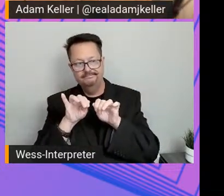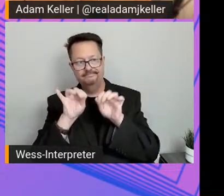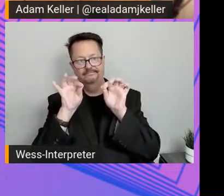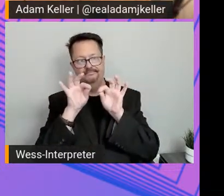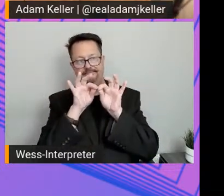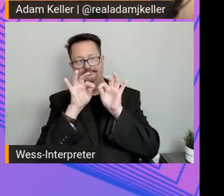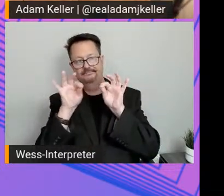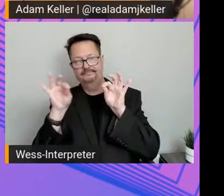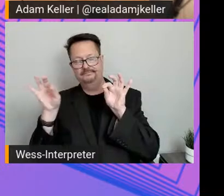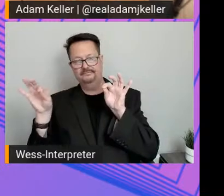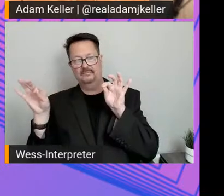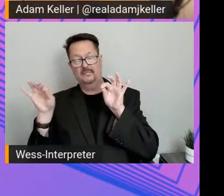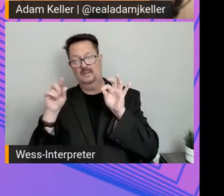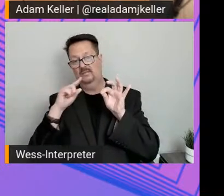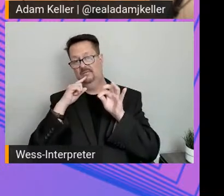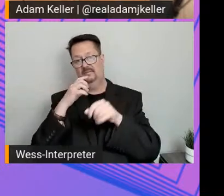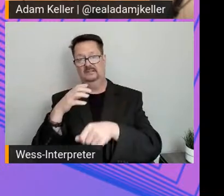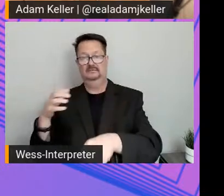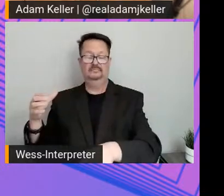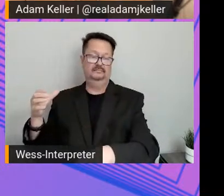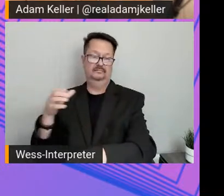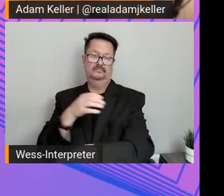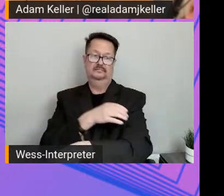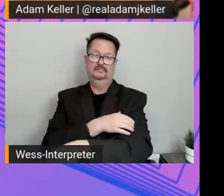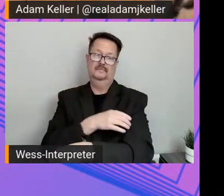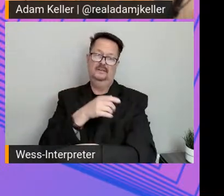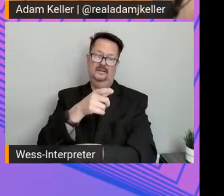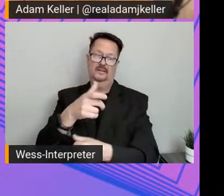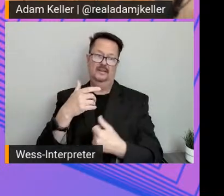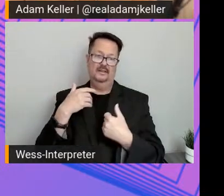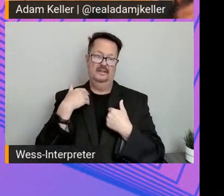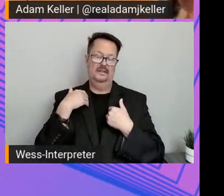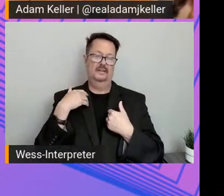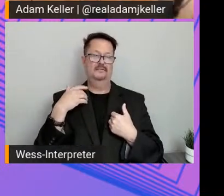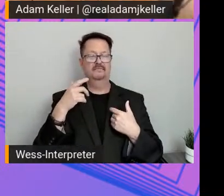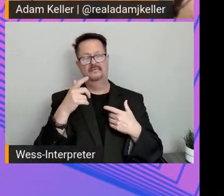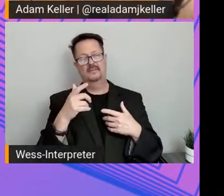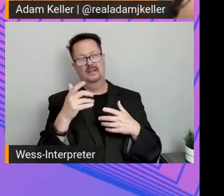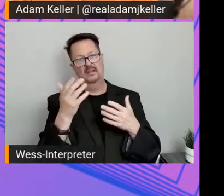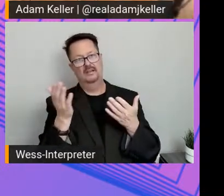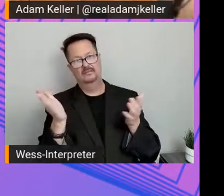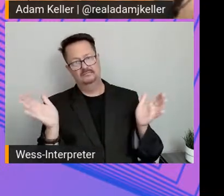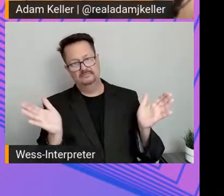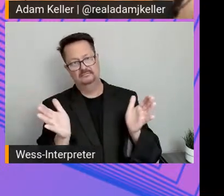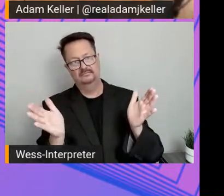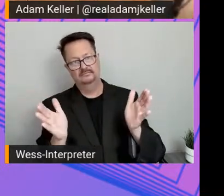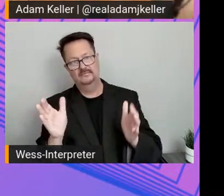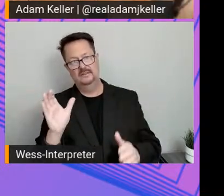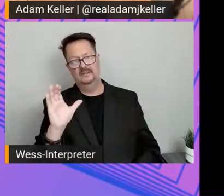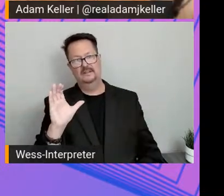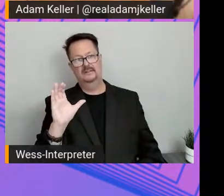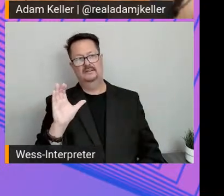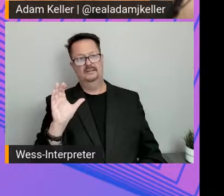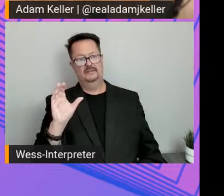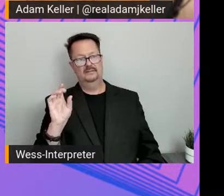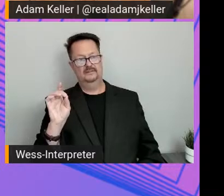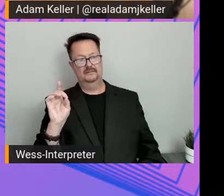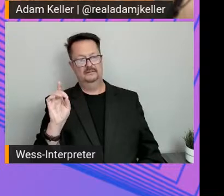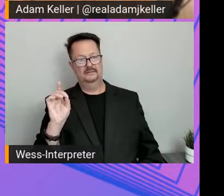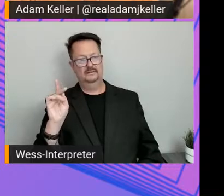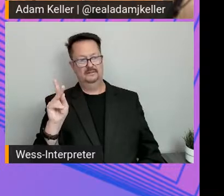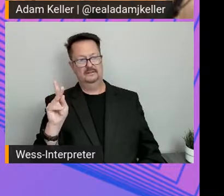there's a ton more power here with the CDK, and I urge you to try it out. There's the CDK workshop is a great place to get